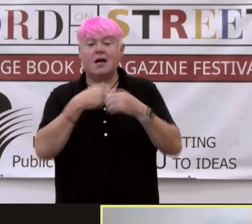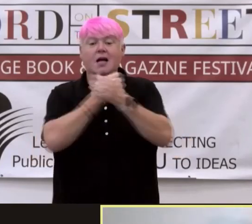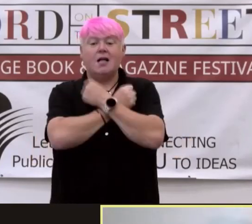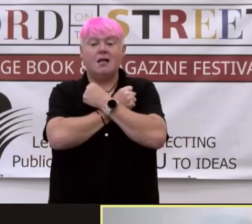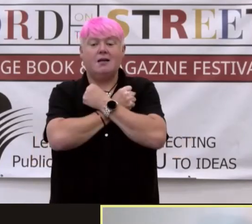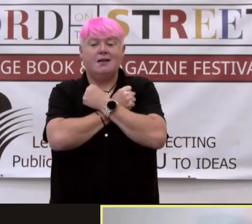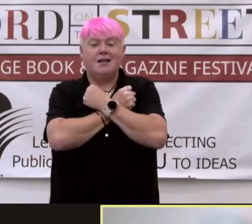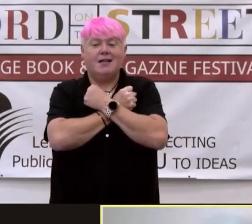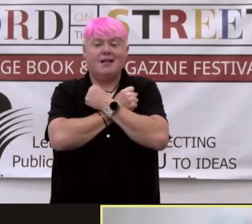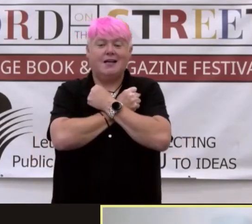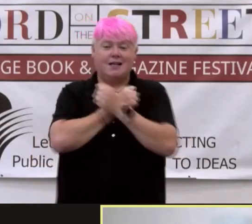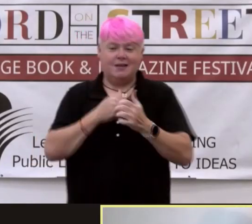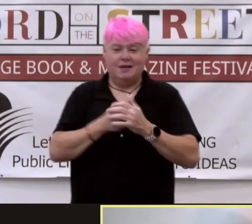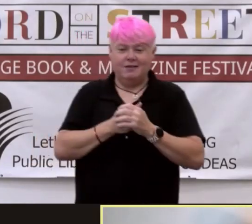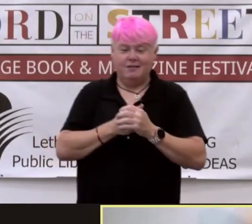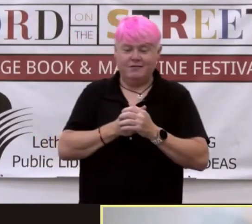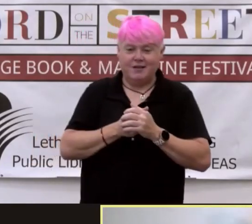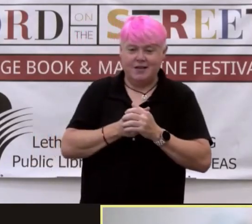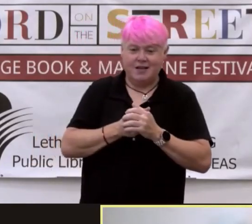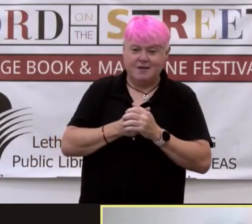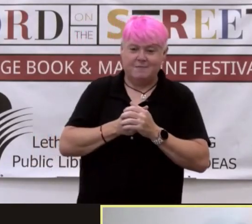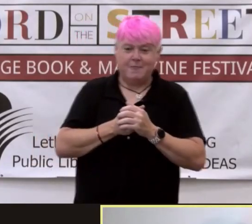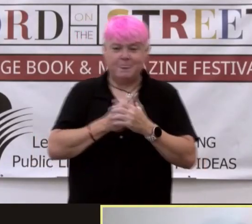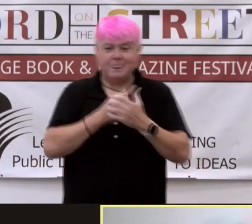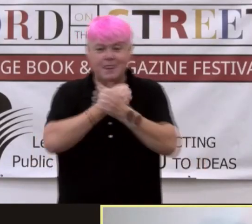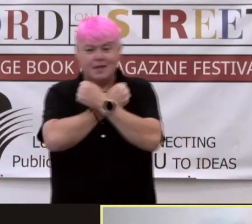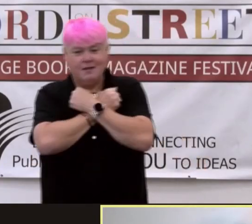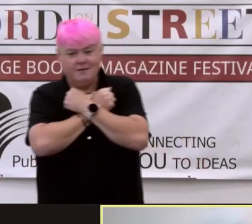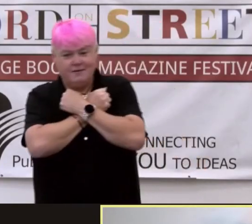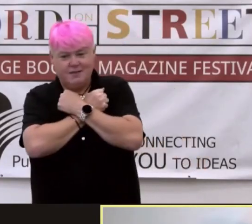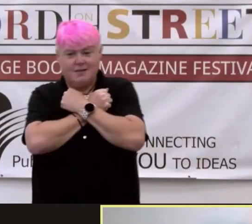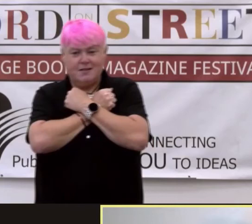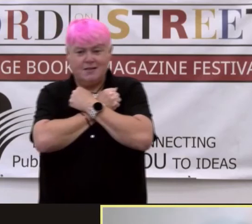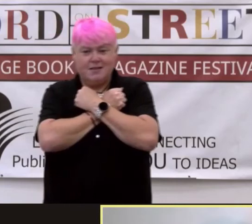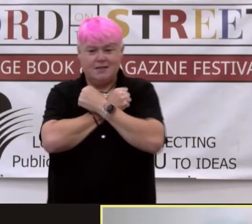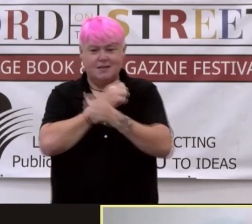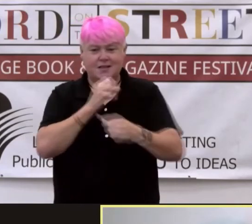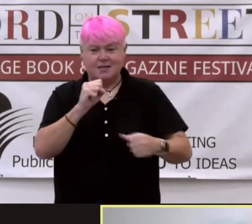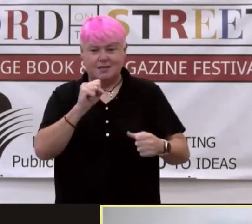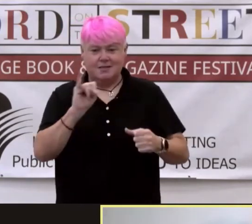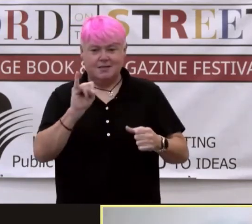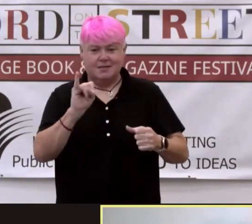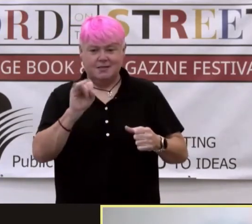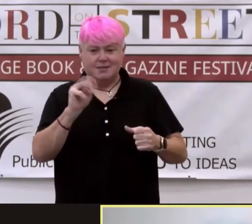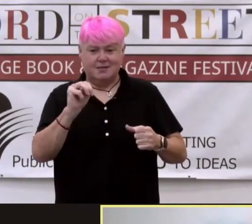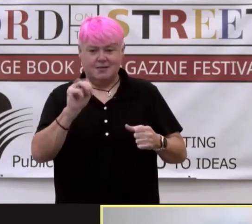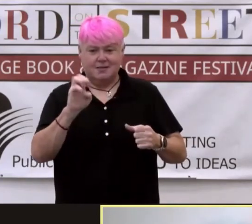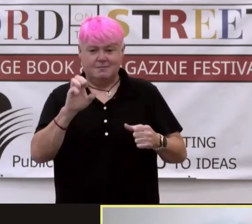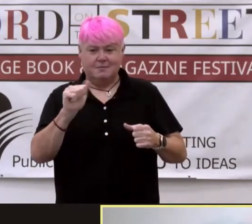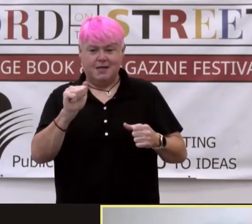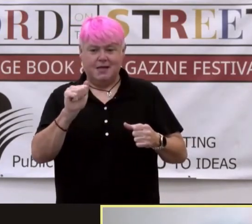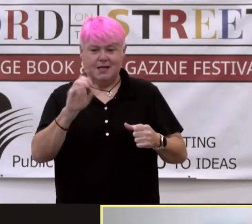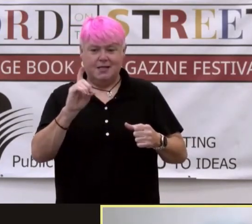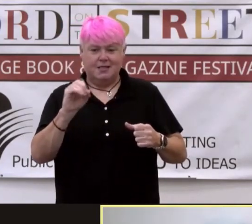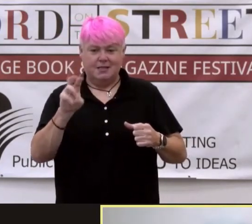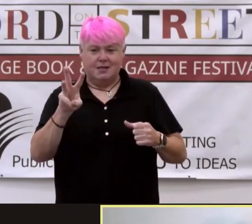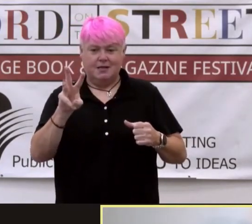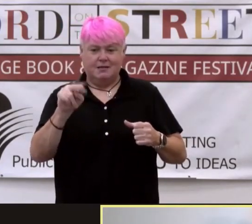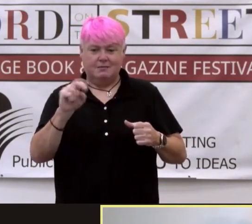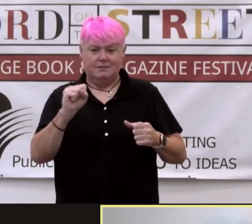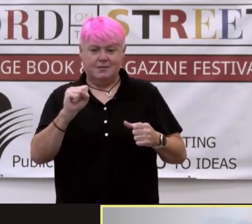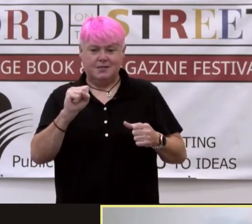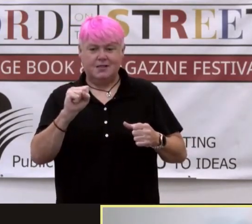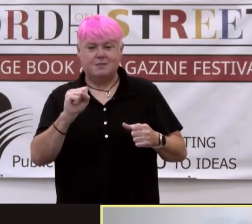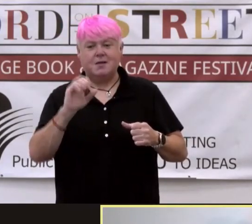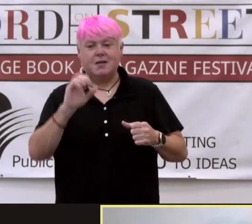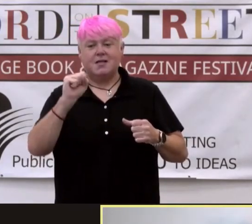Or already out, whatever. Okay. I love Samaya Dowd's Mirage Duology, which is like a sci fantasy, and it's so